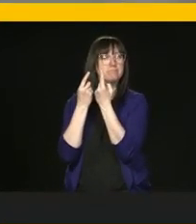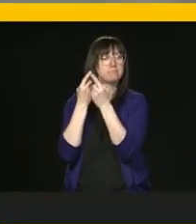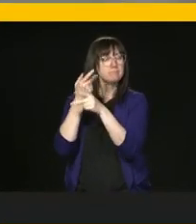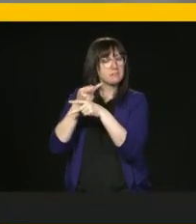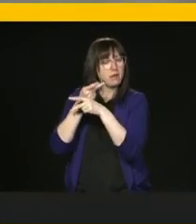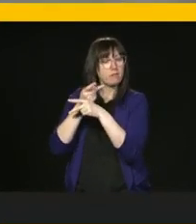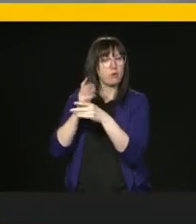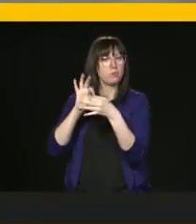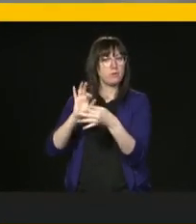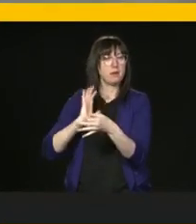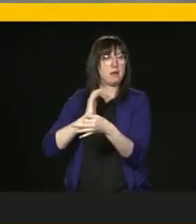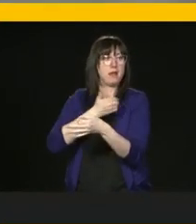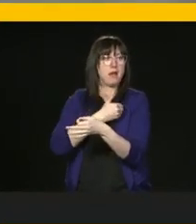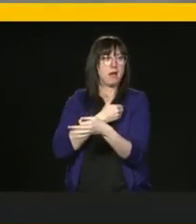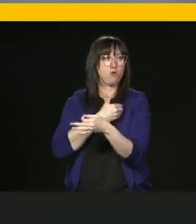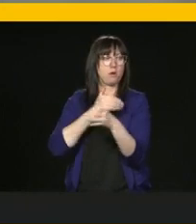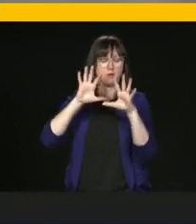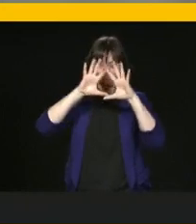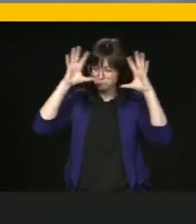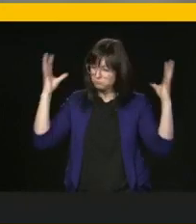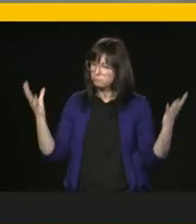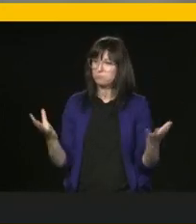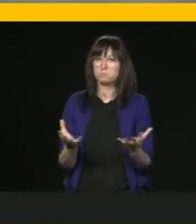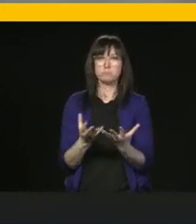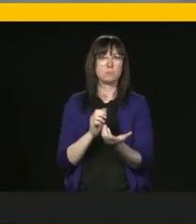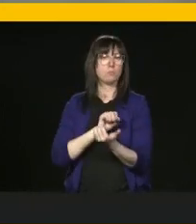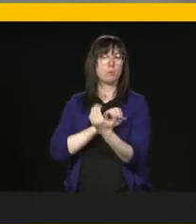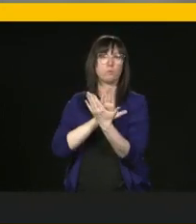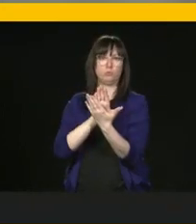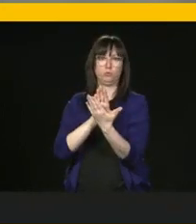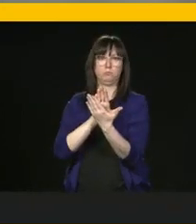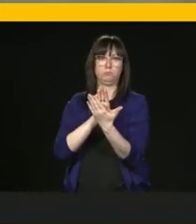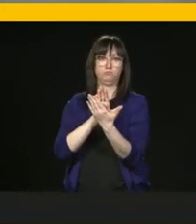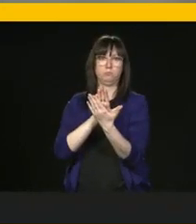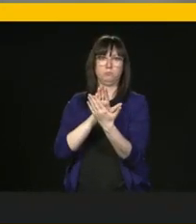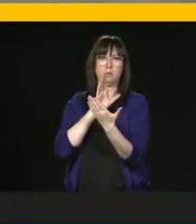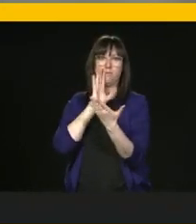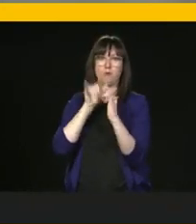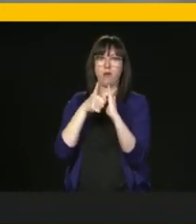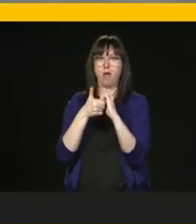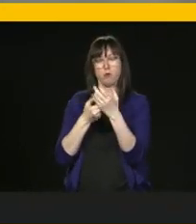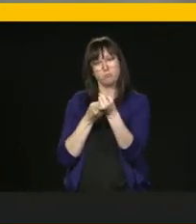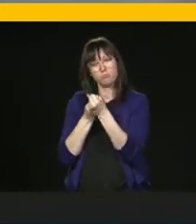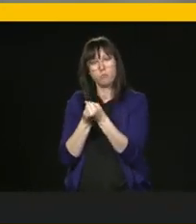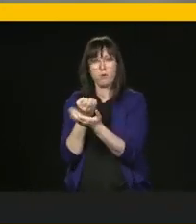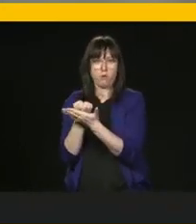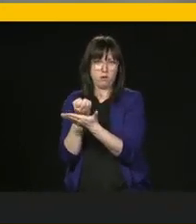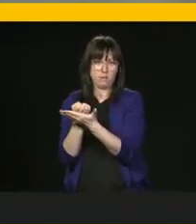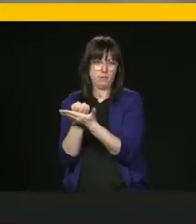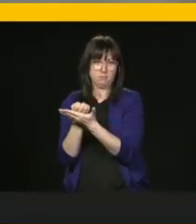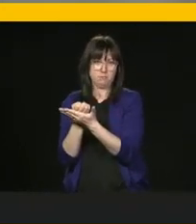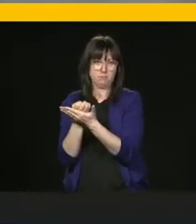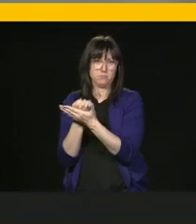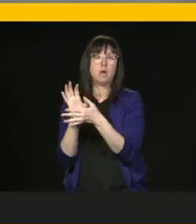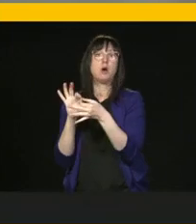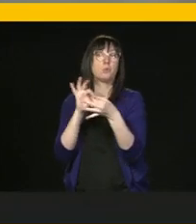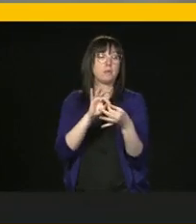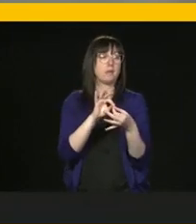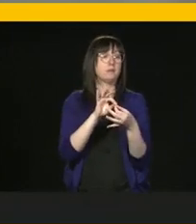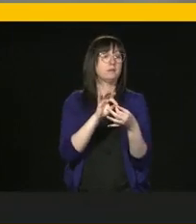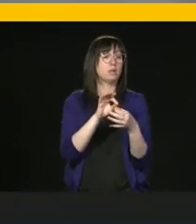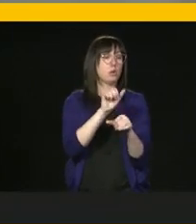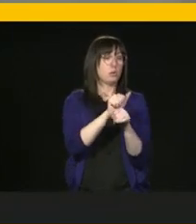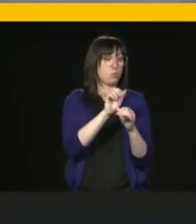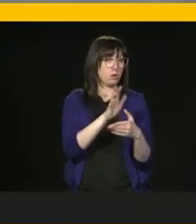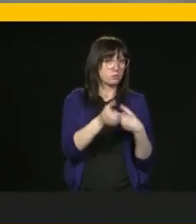whole approach to what we are doing economically, both in terms of how we are supporting workers and businesses and